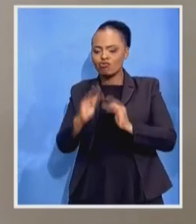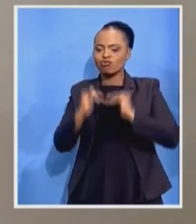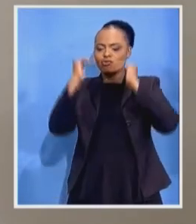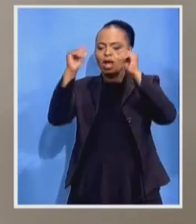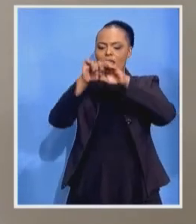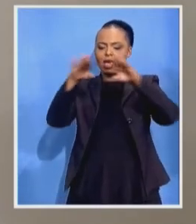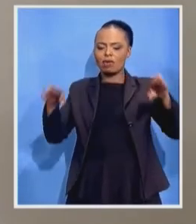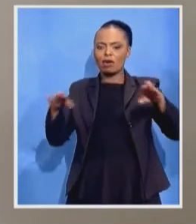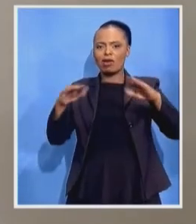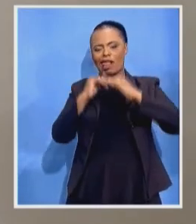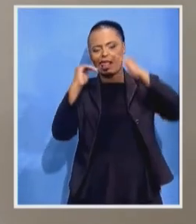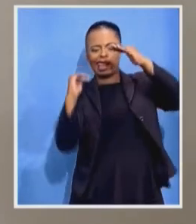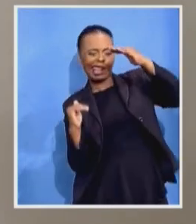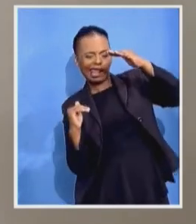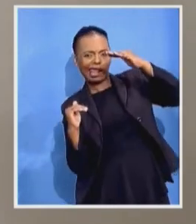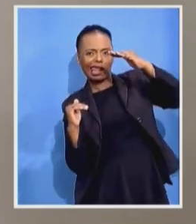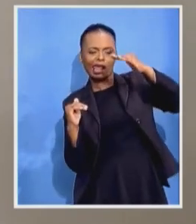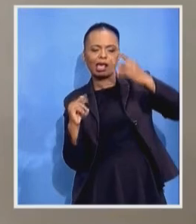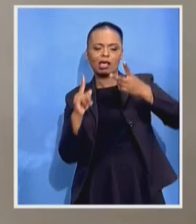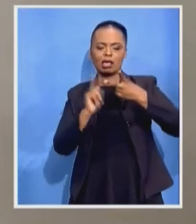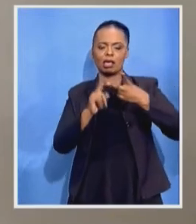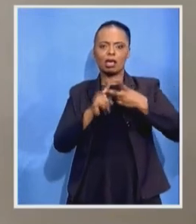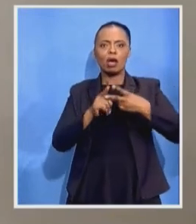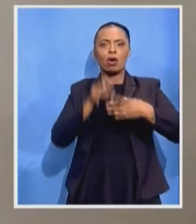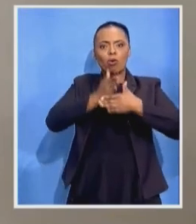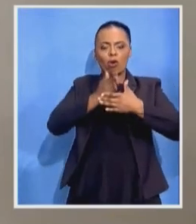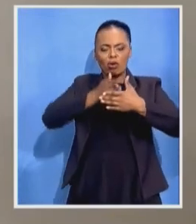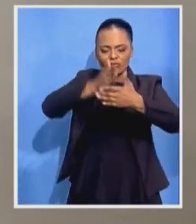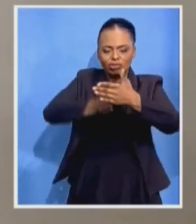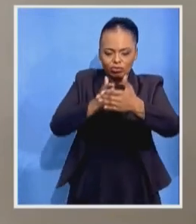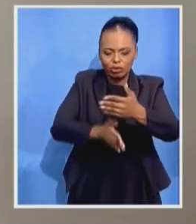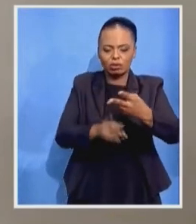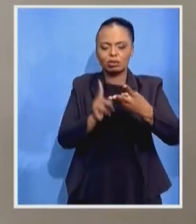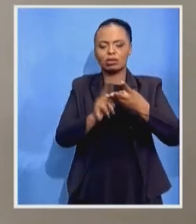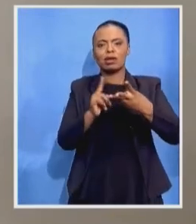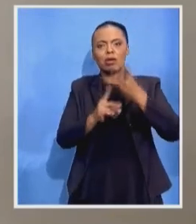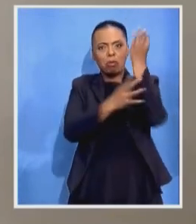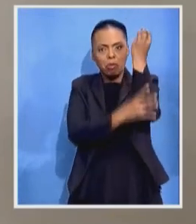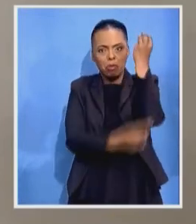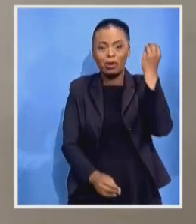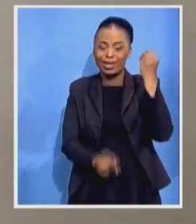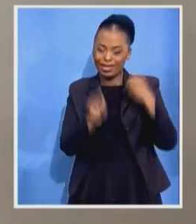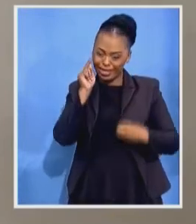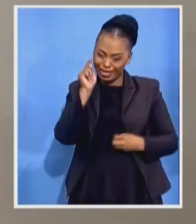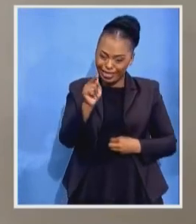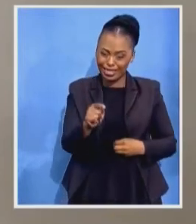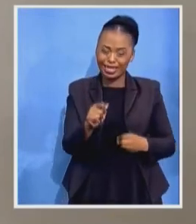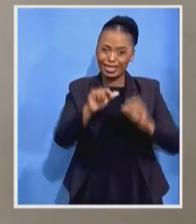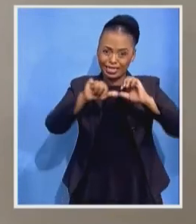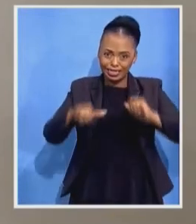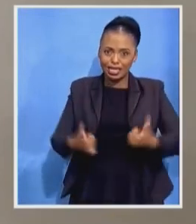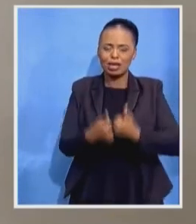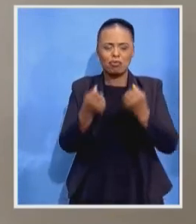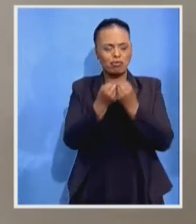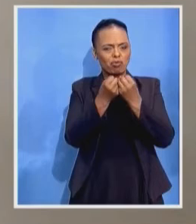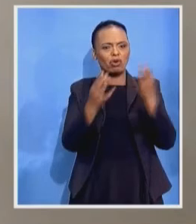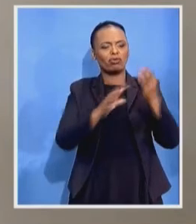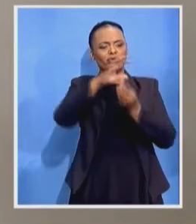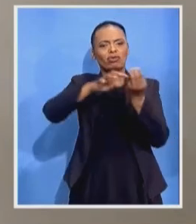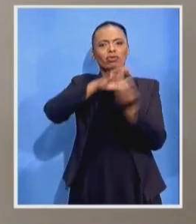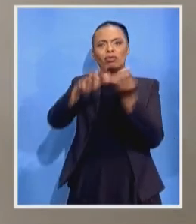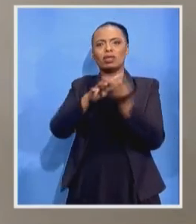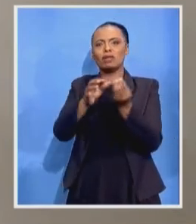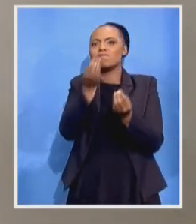poverty, thus relieving many households and families from the pressures of being unable to put food on the table.